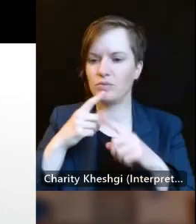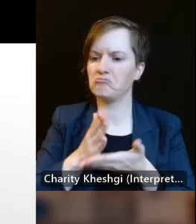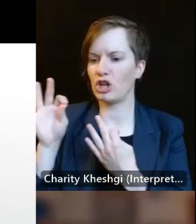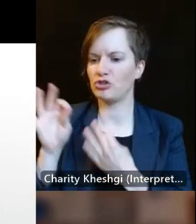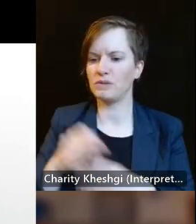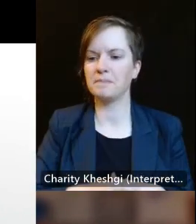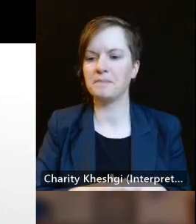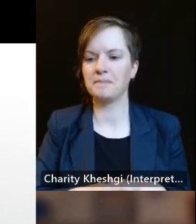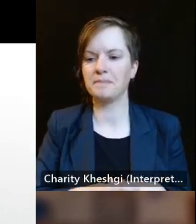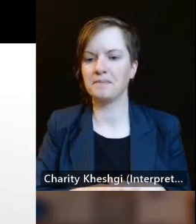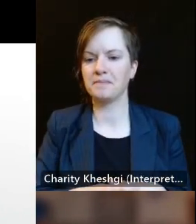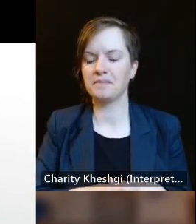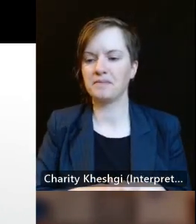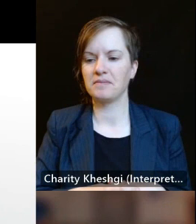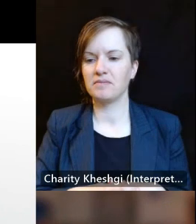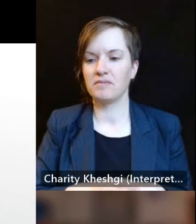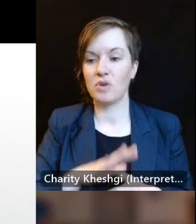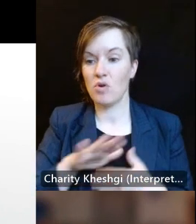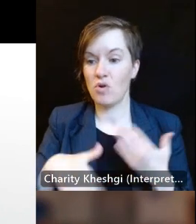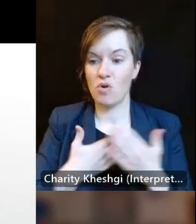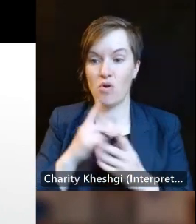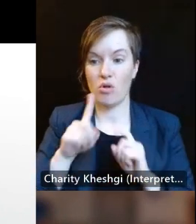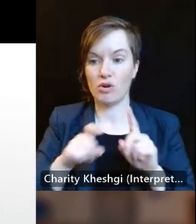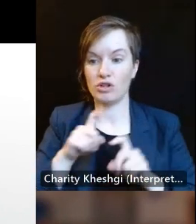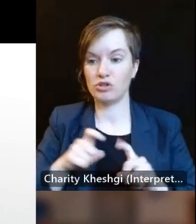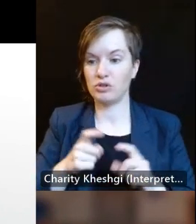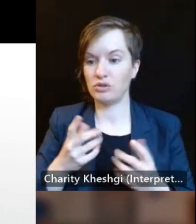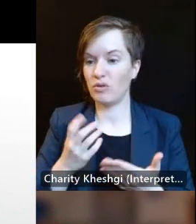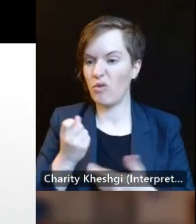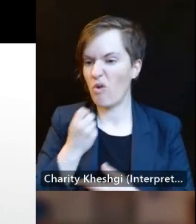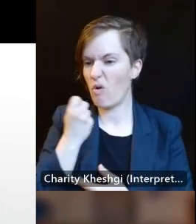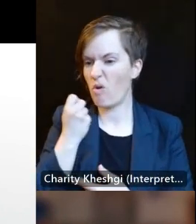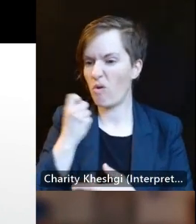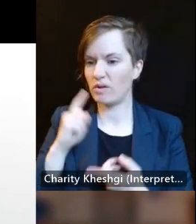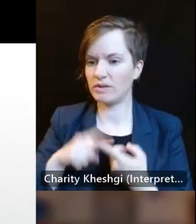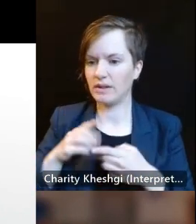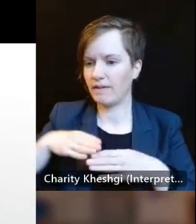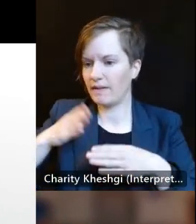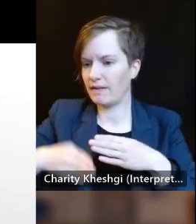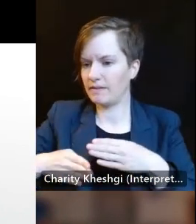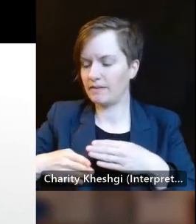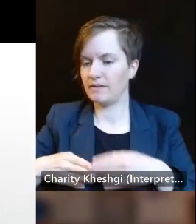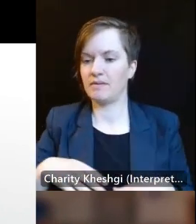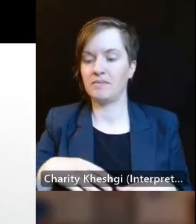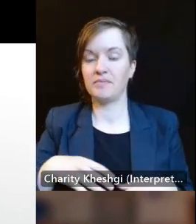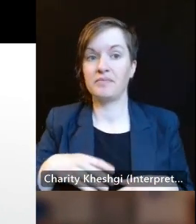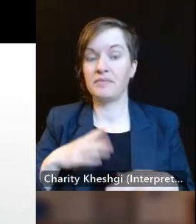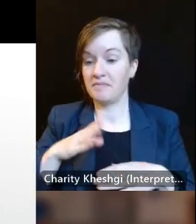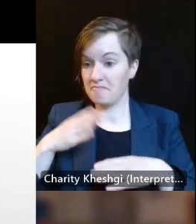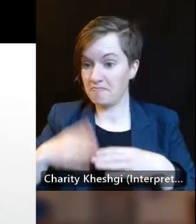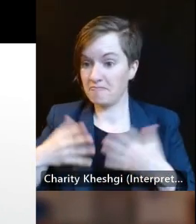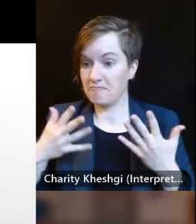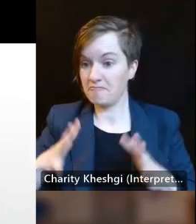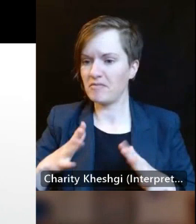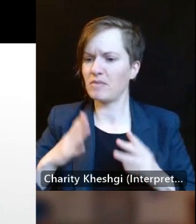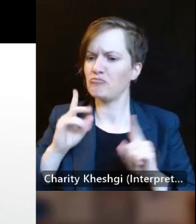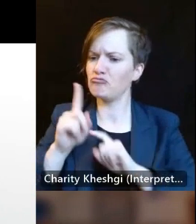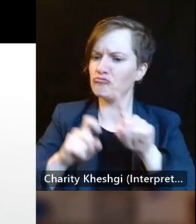questions until the end of the presentation and do our best to answer them today, but if we can't, we will follow up